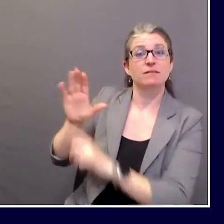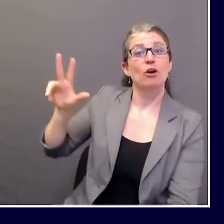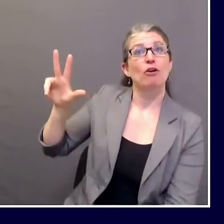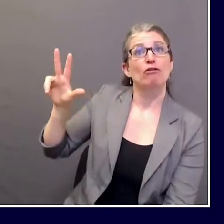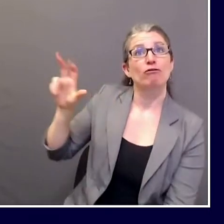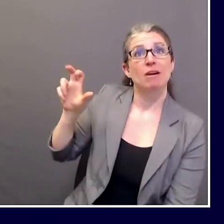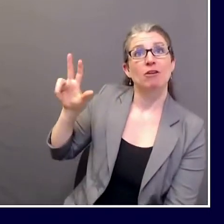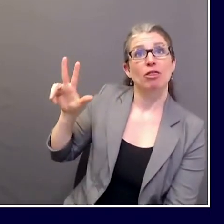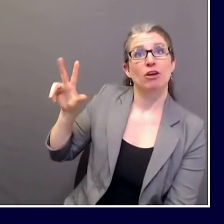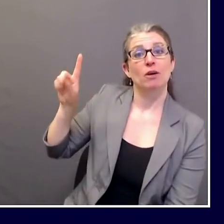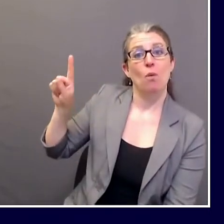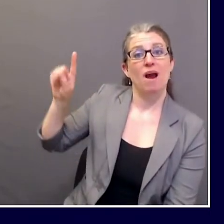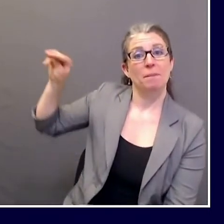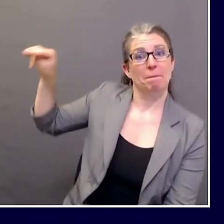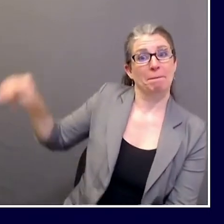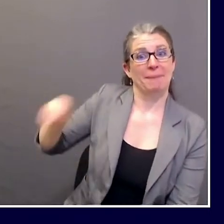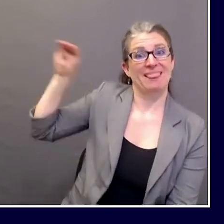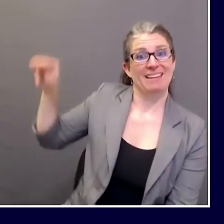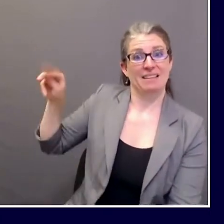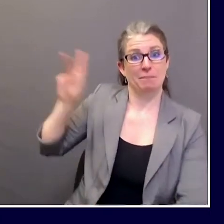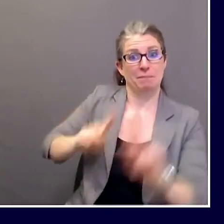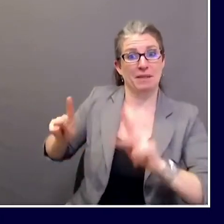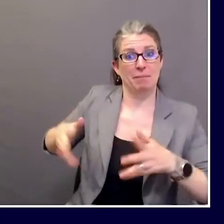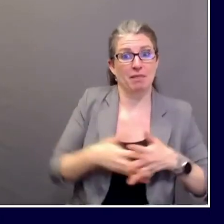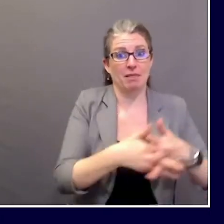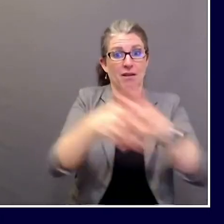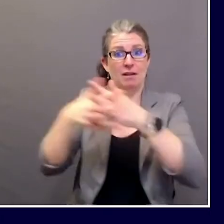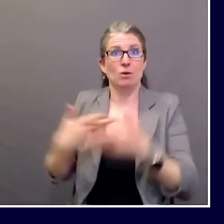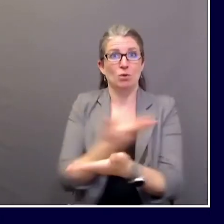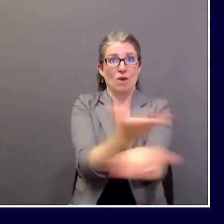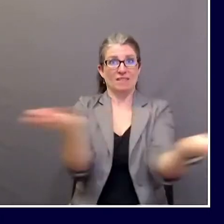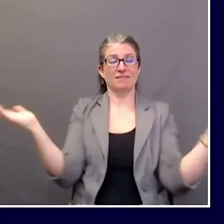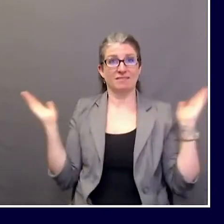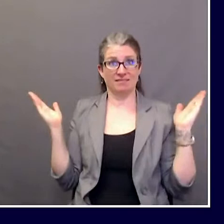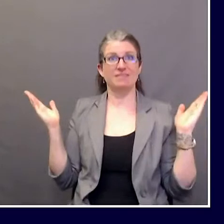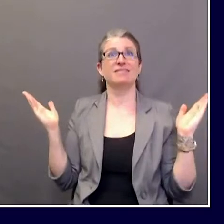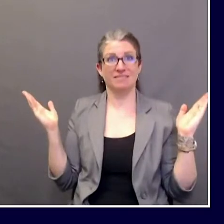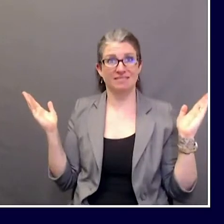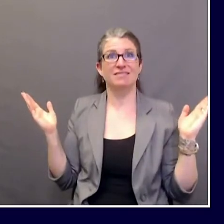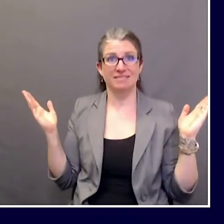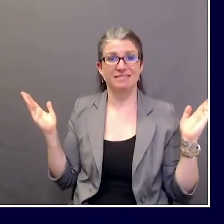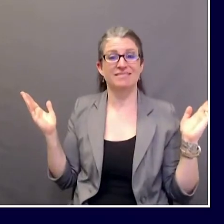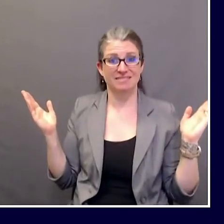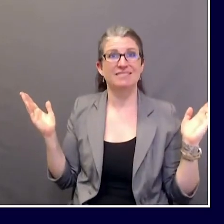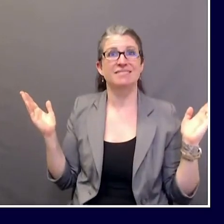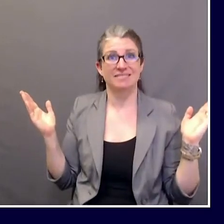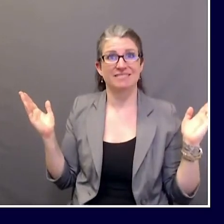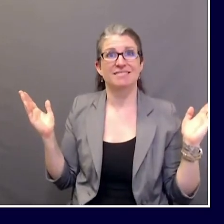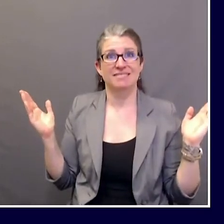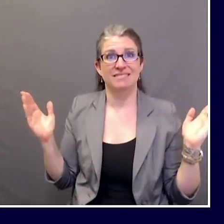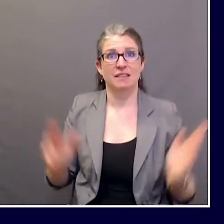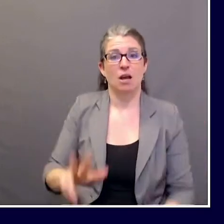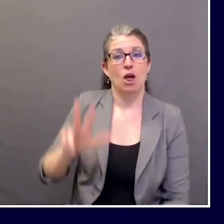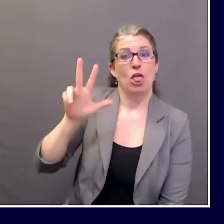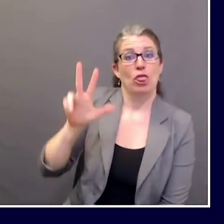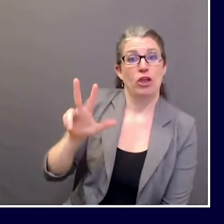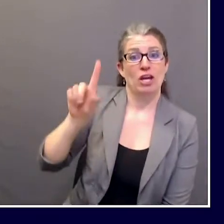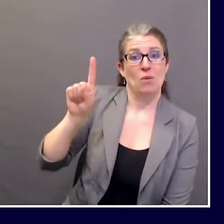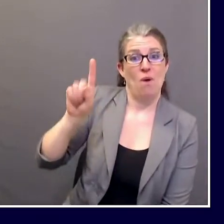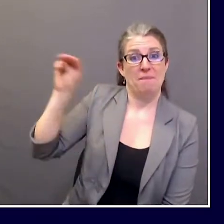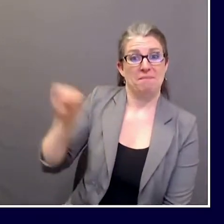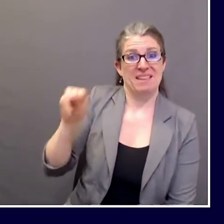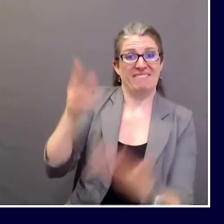gotten COVID. 1 in every 58 Americans who's died with COVID. Compare that, do that